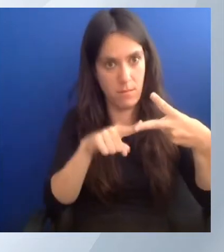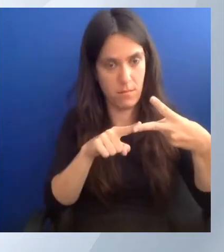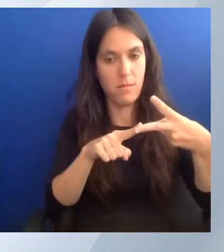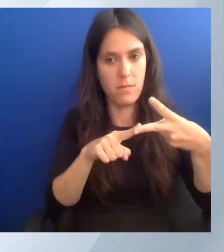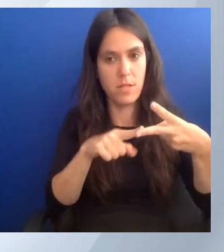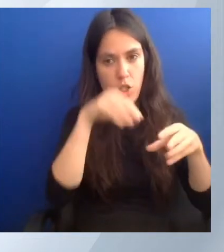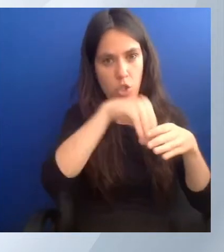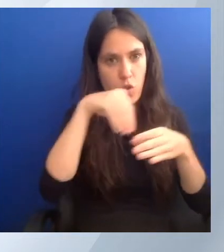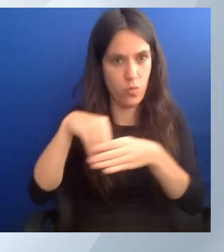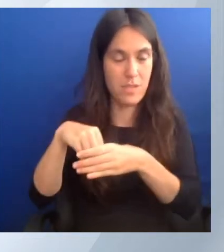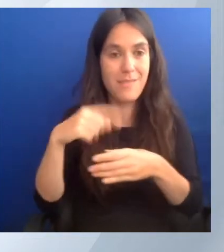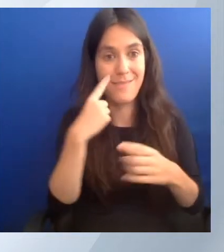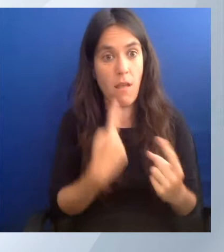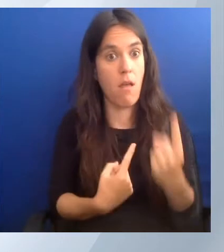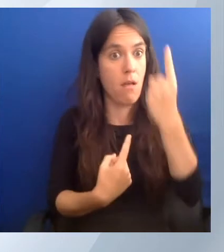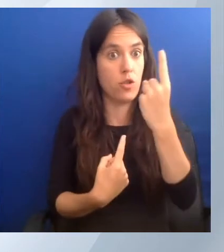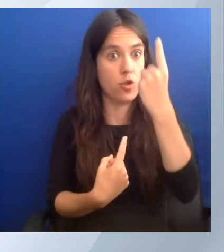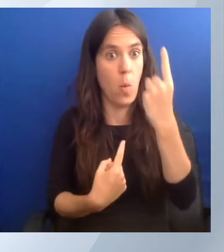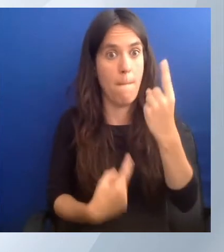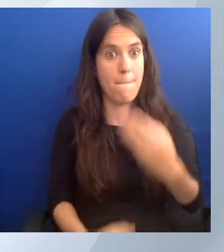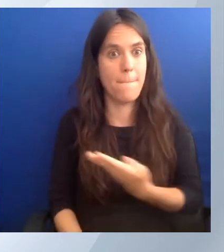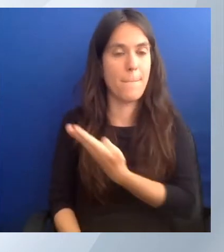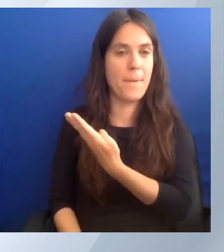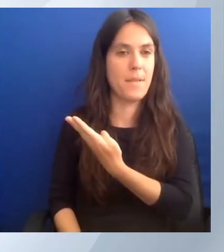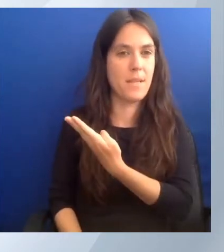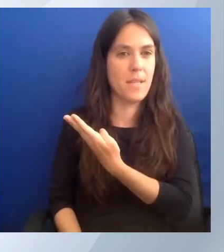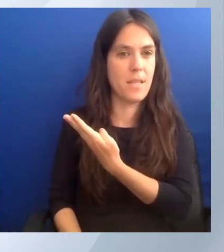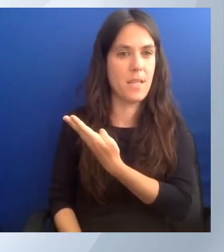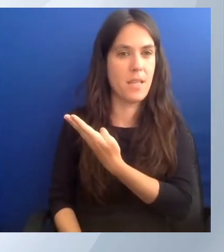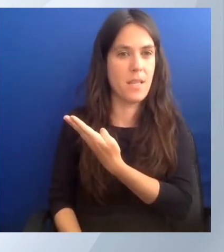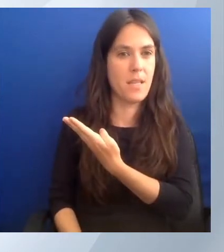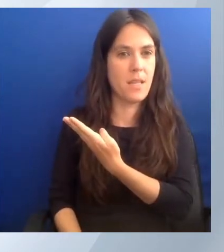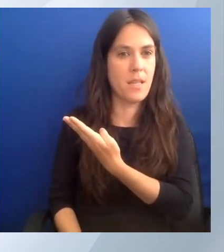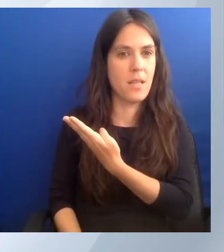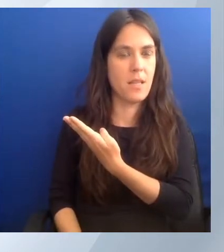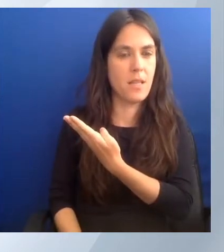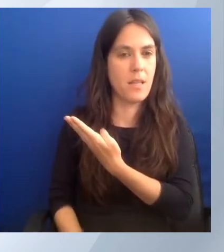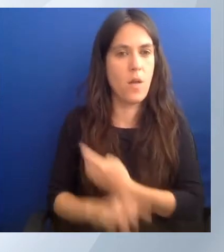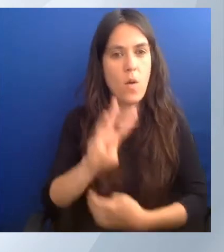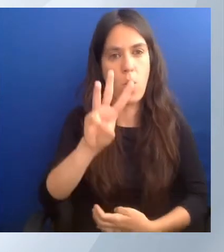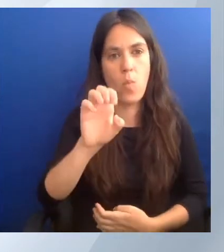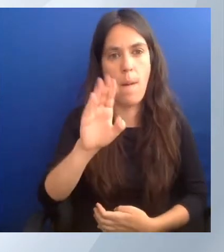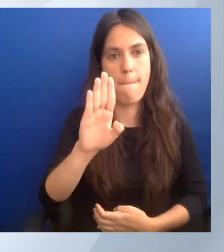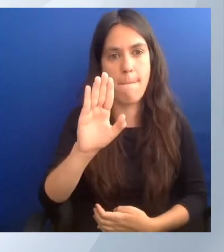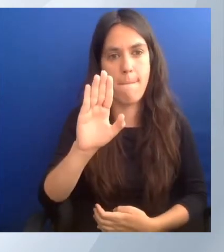top. We click on this add button, and we want a web app.